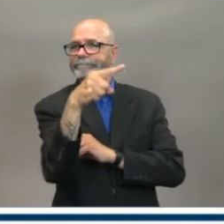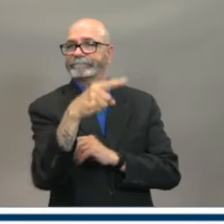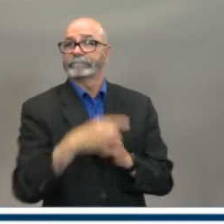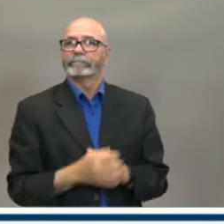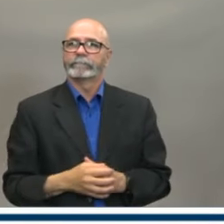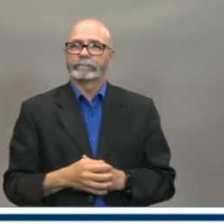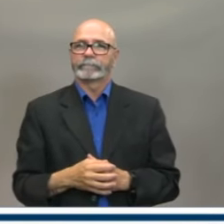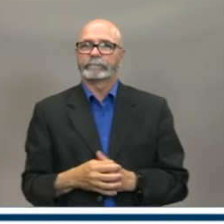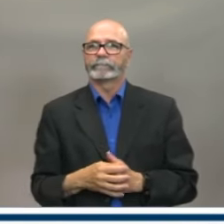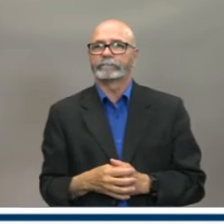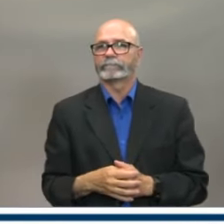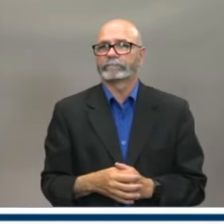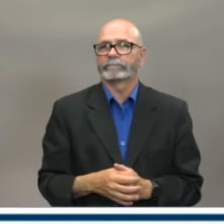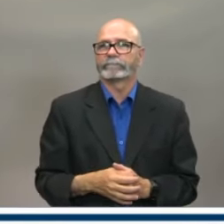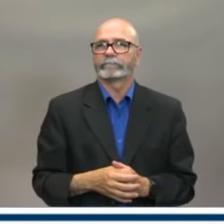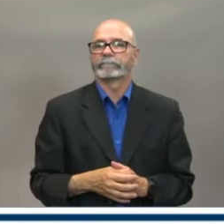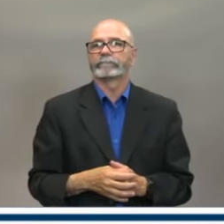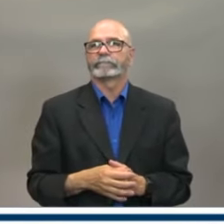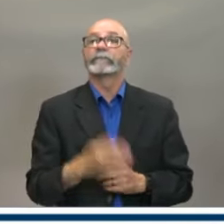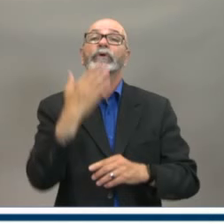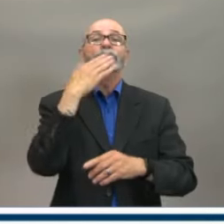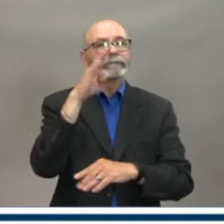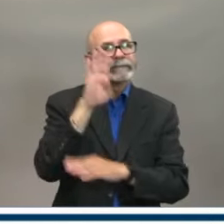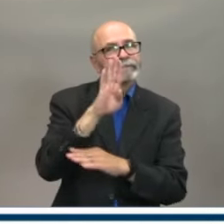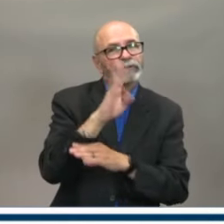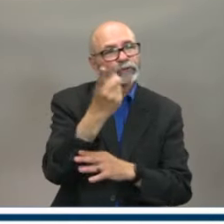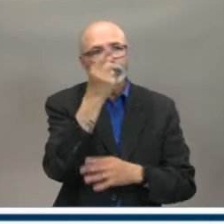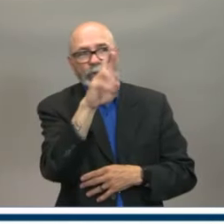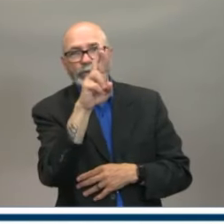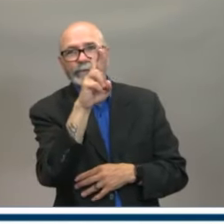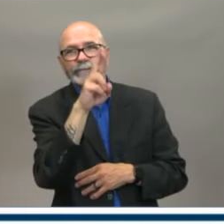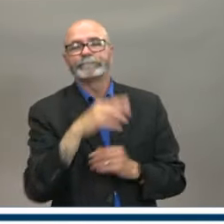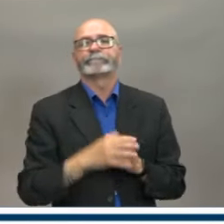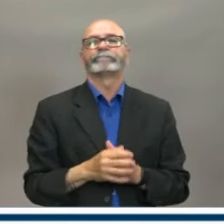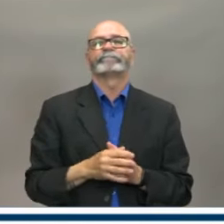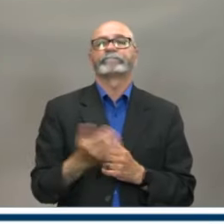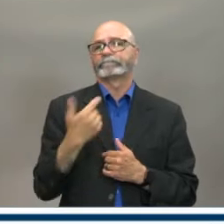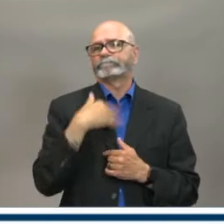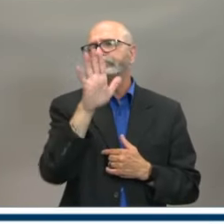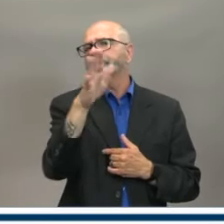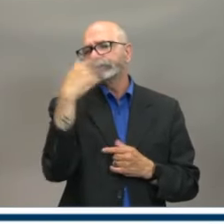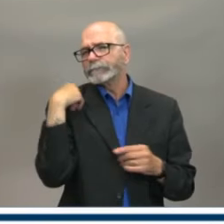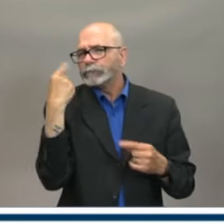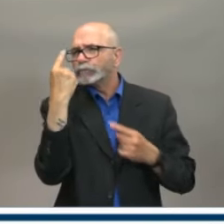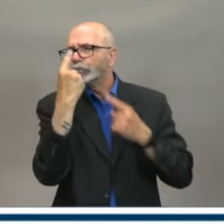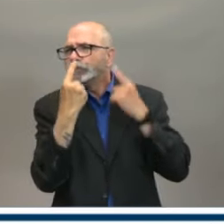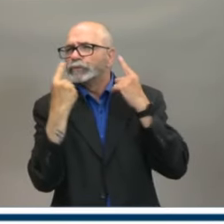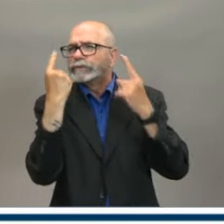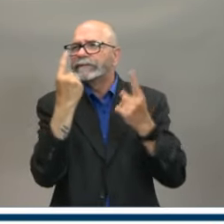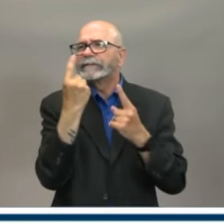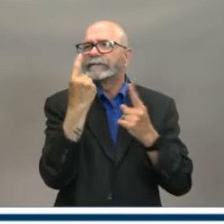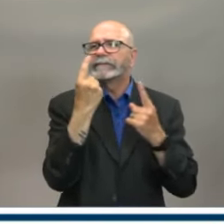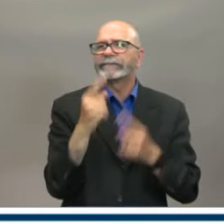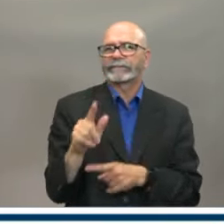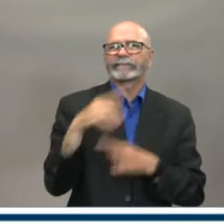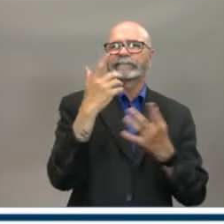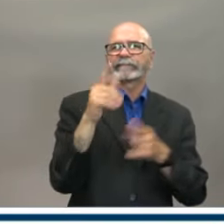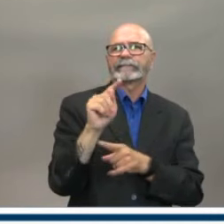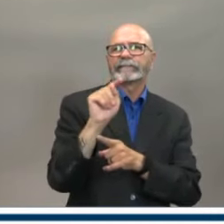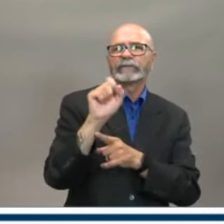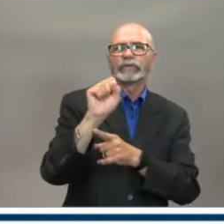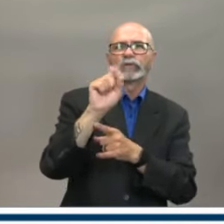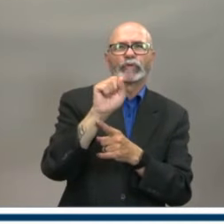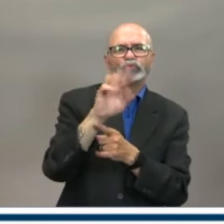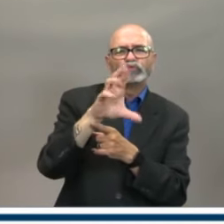Good afternoon. Dr. Strang, I'm just wondering what kind of a trend you would be looking for in terms